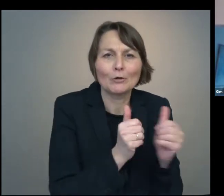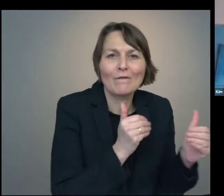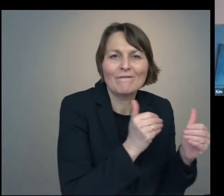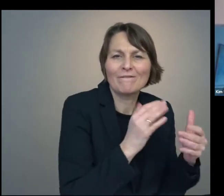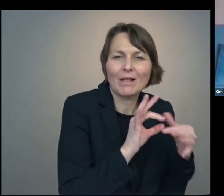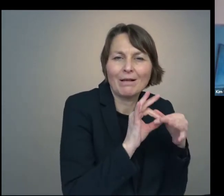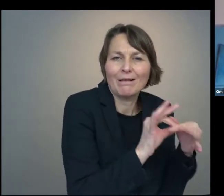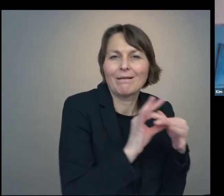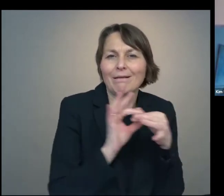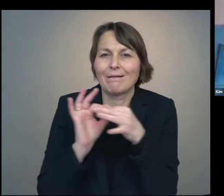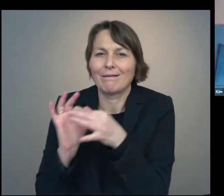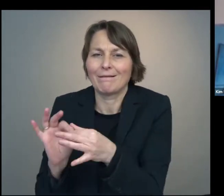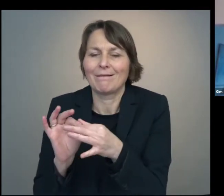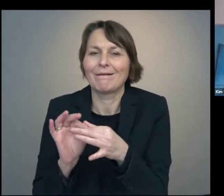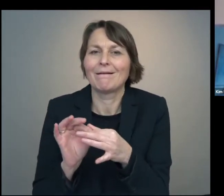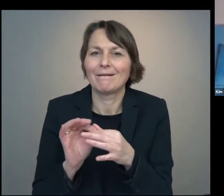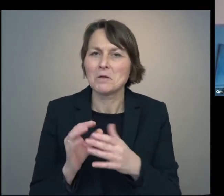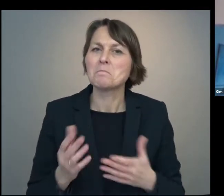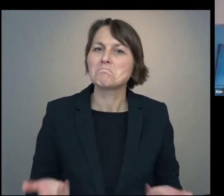partners.